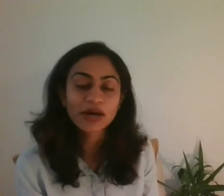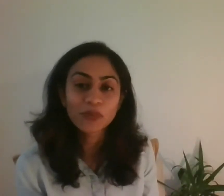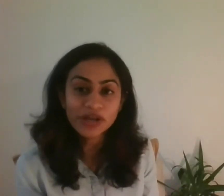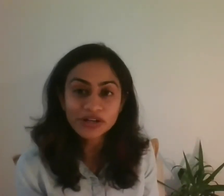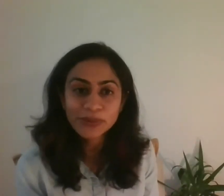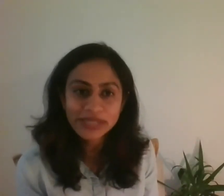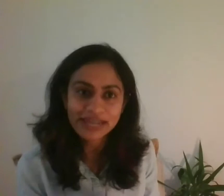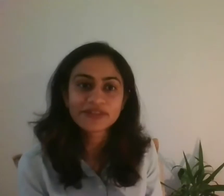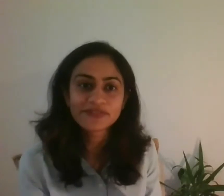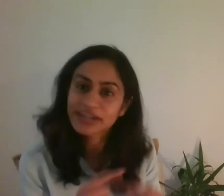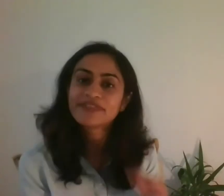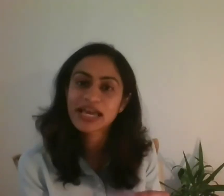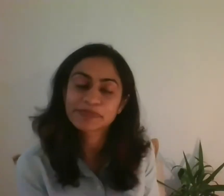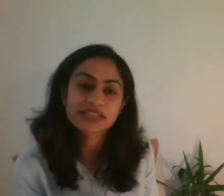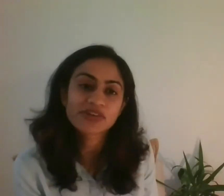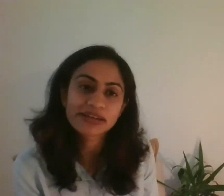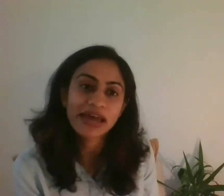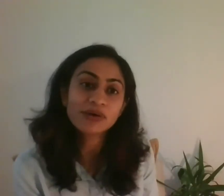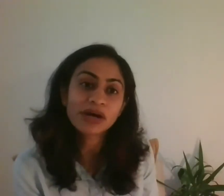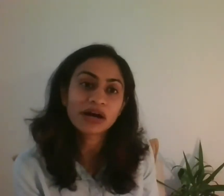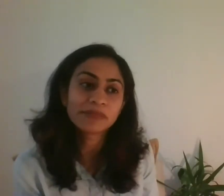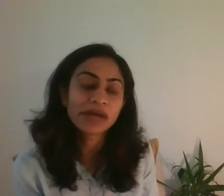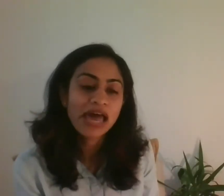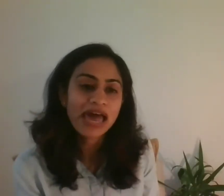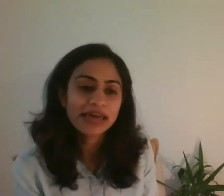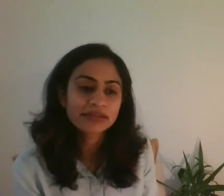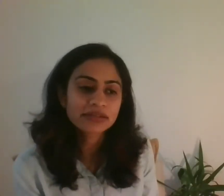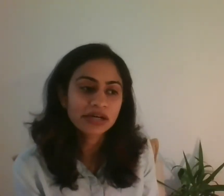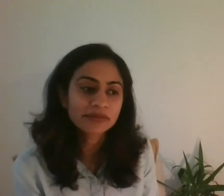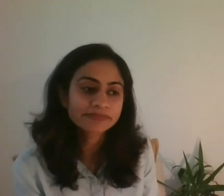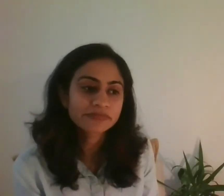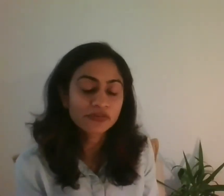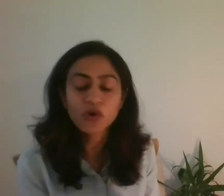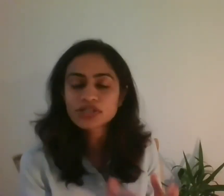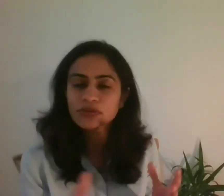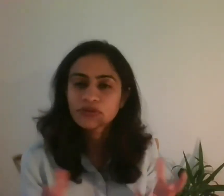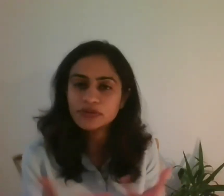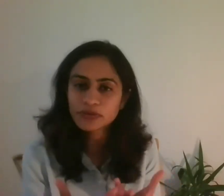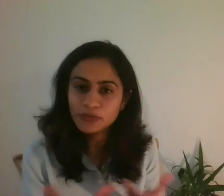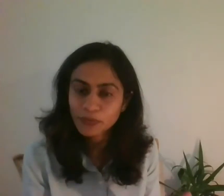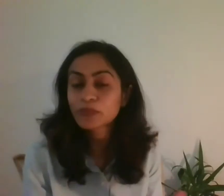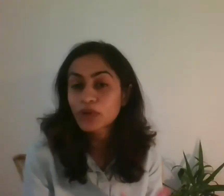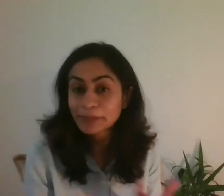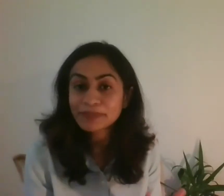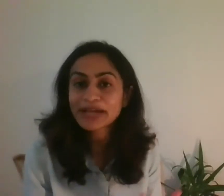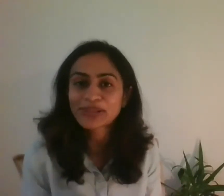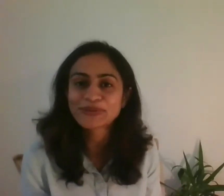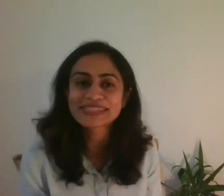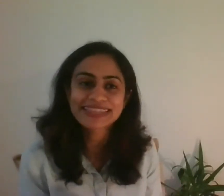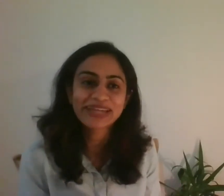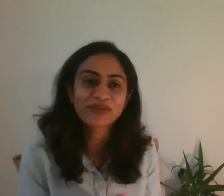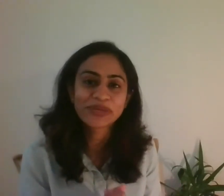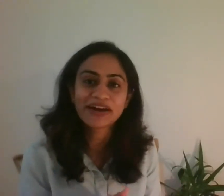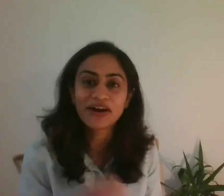And we are doing it at a very fast pace right now. And of course, what I mean by close